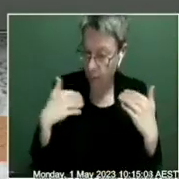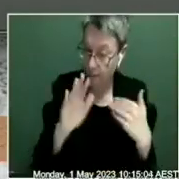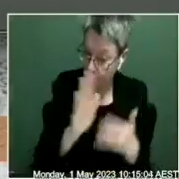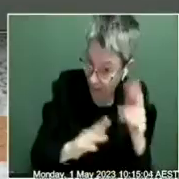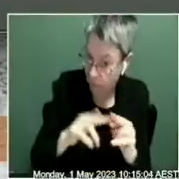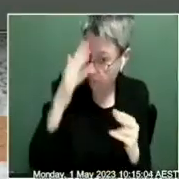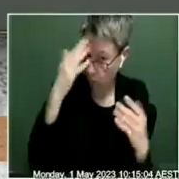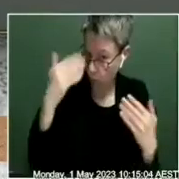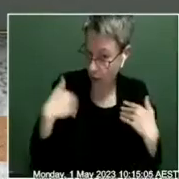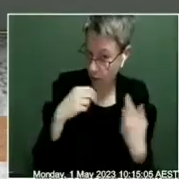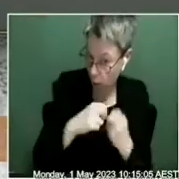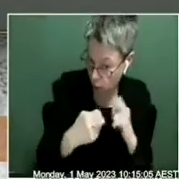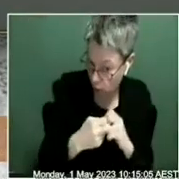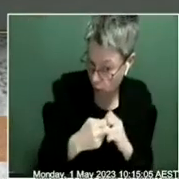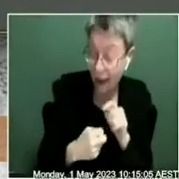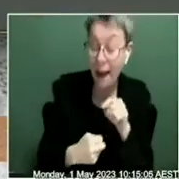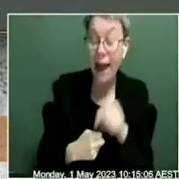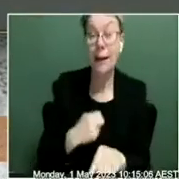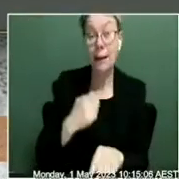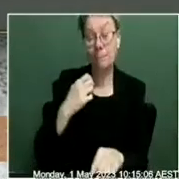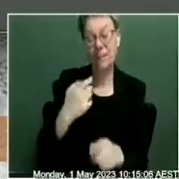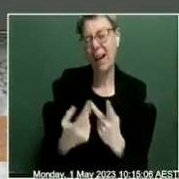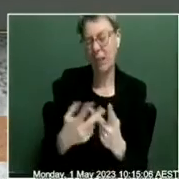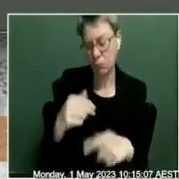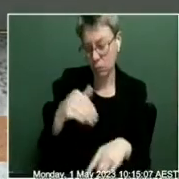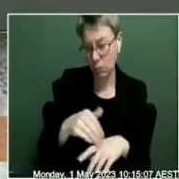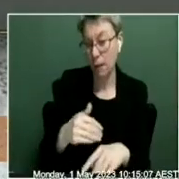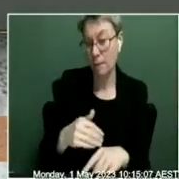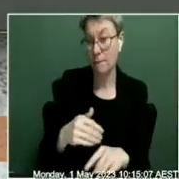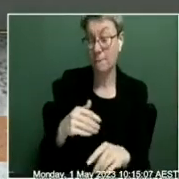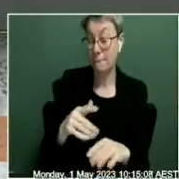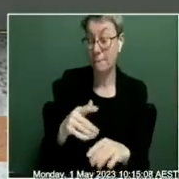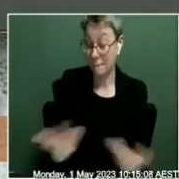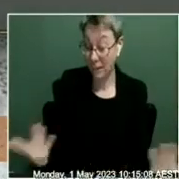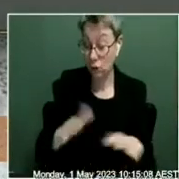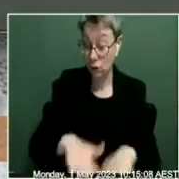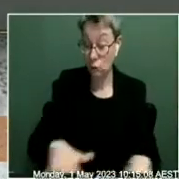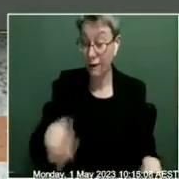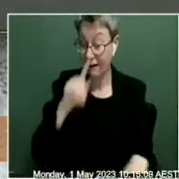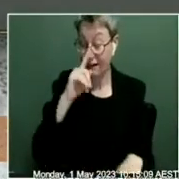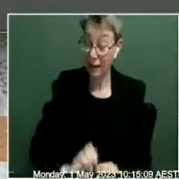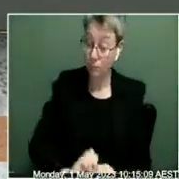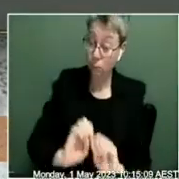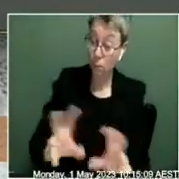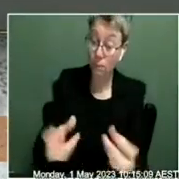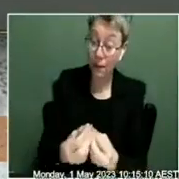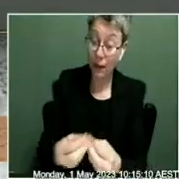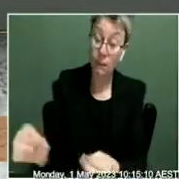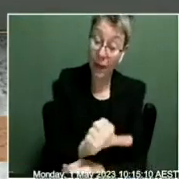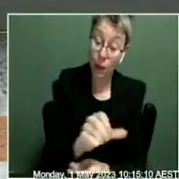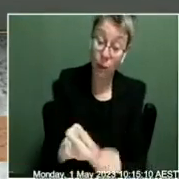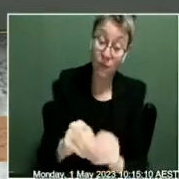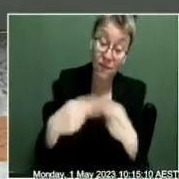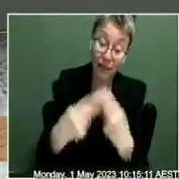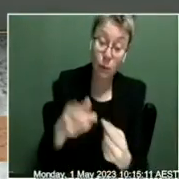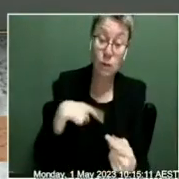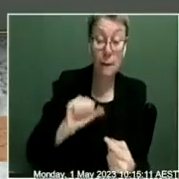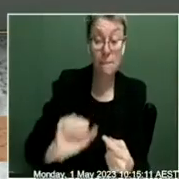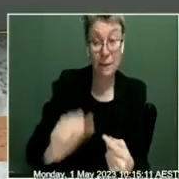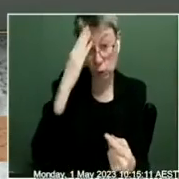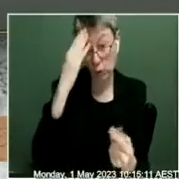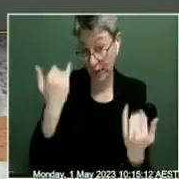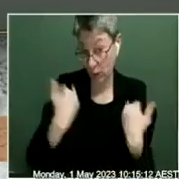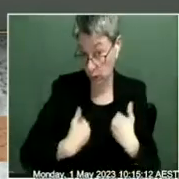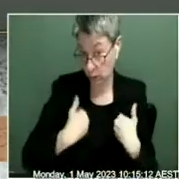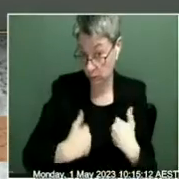returned. The Commission has heard from a large number of Aboriginal community-controlled organisations,